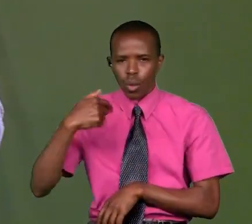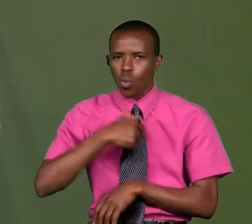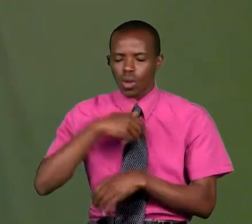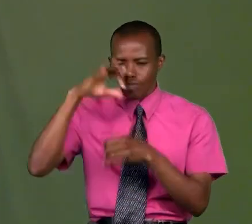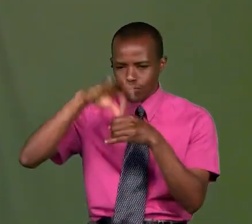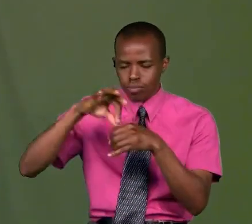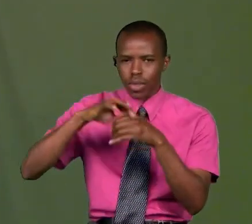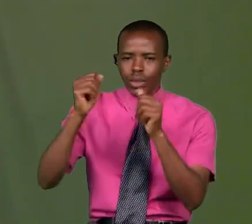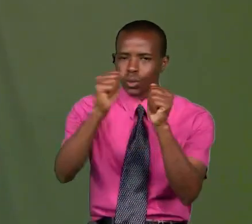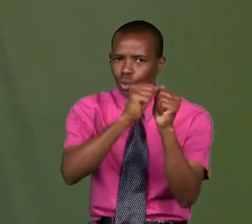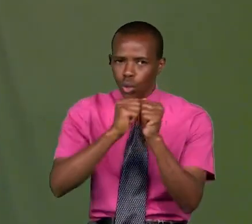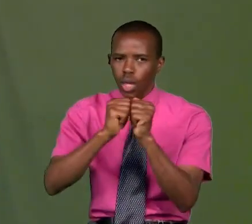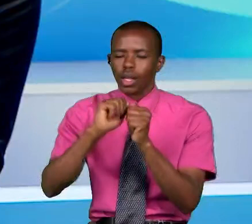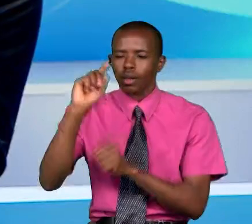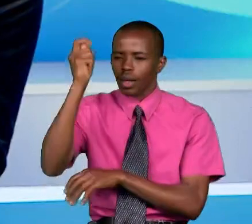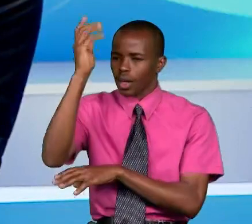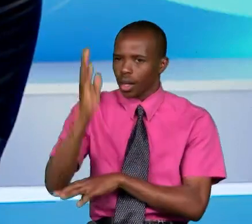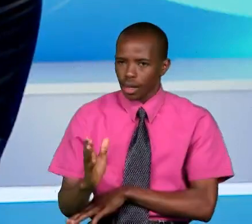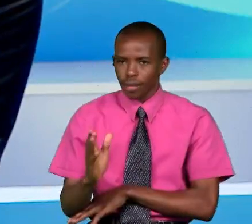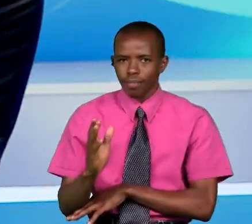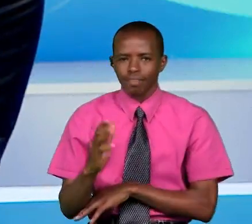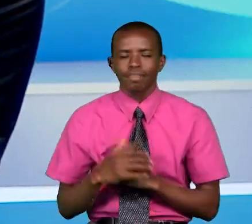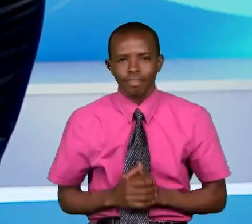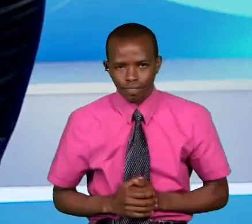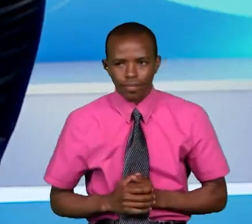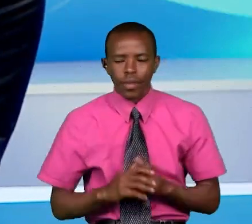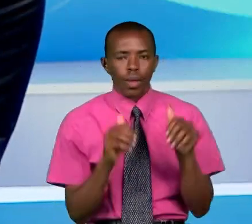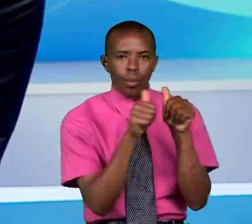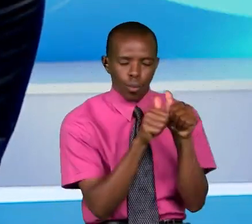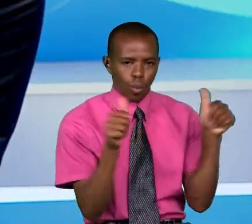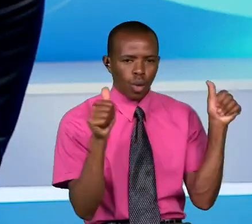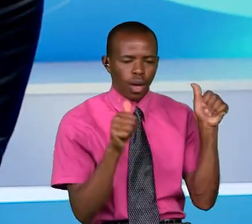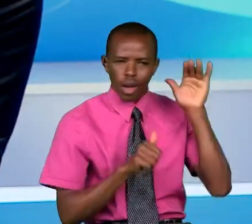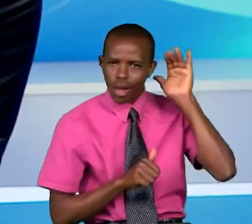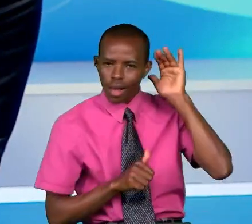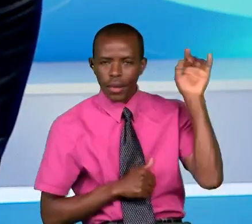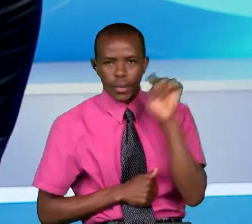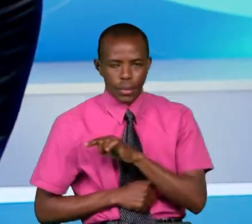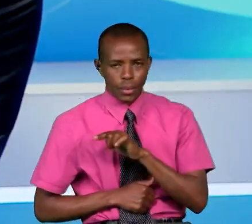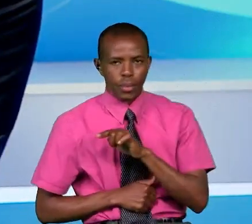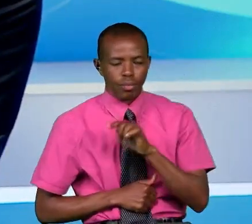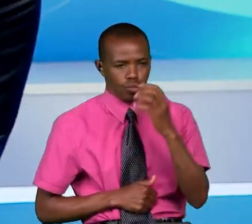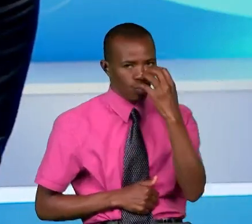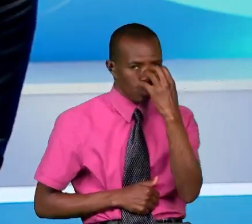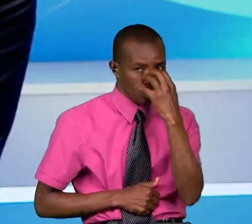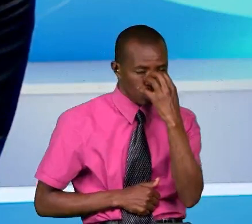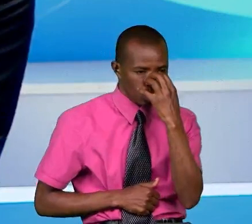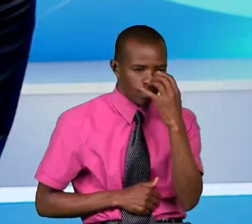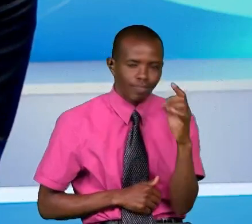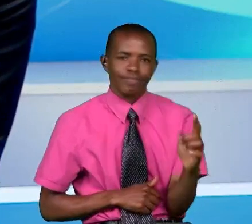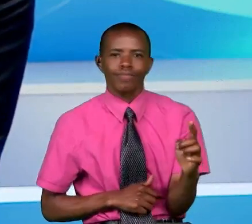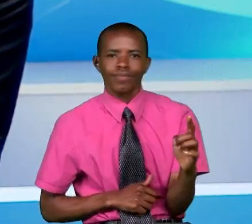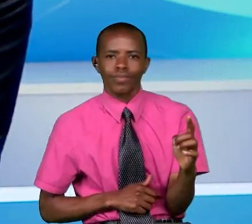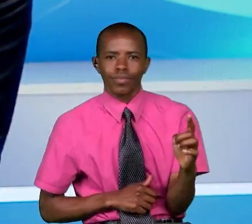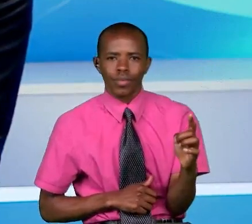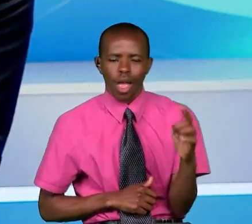tulichaguliwa pamoja na Wakenya. All right, you've heard him, the DP of the Republic of